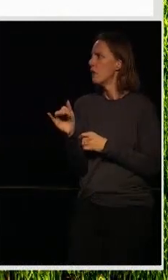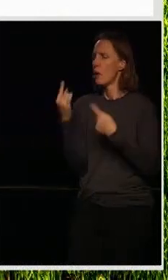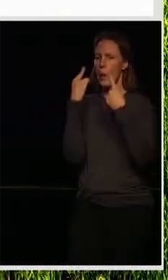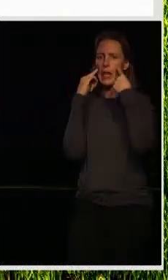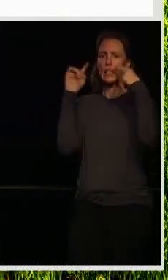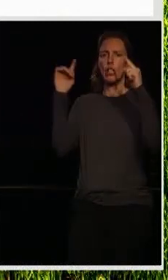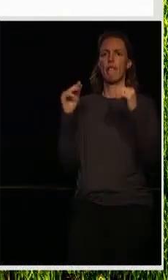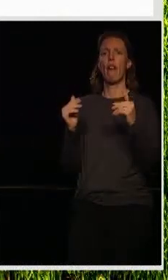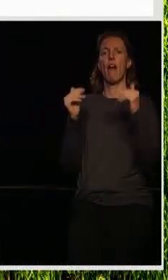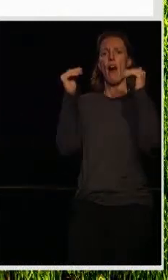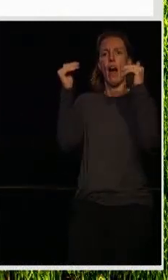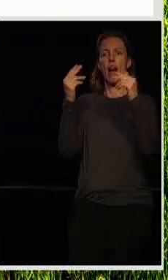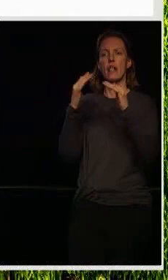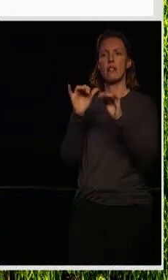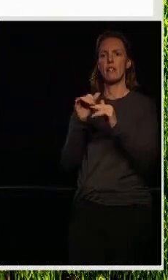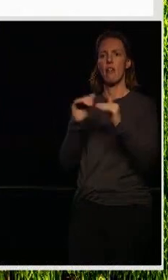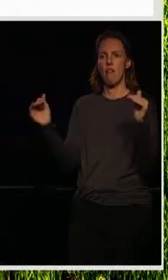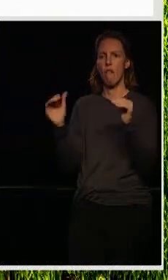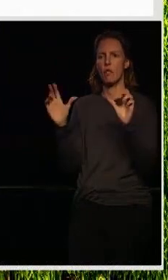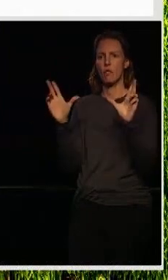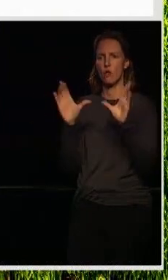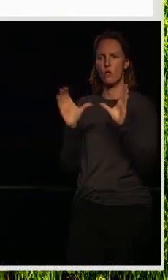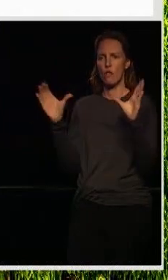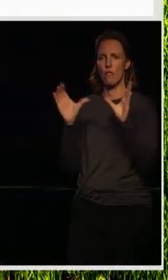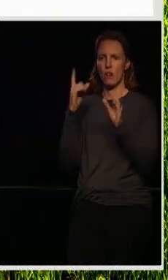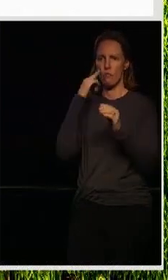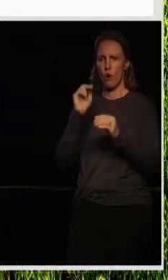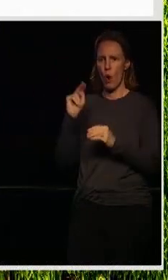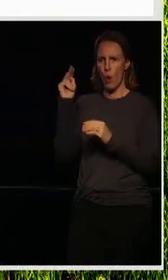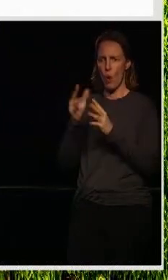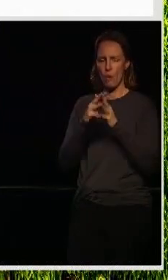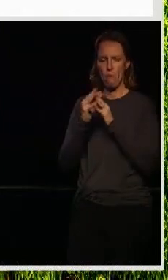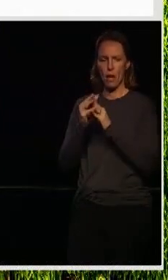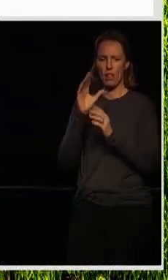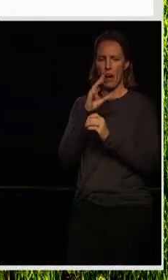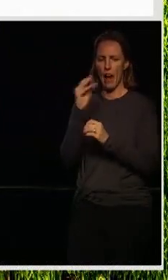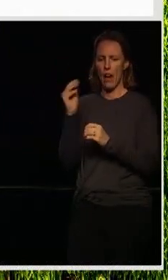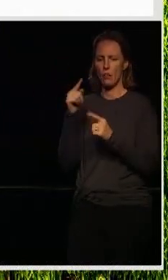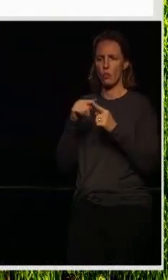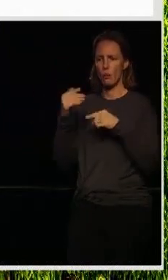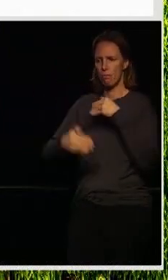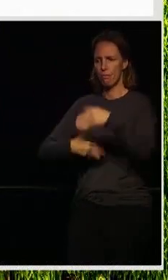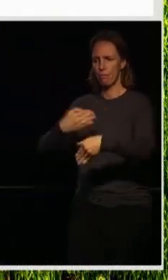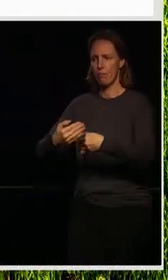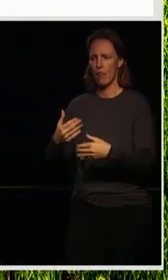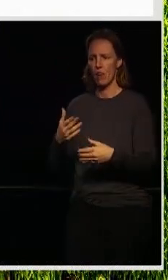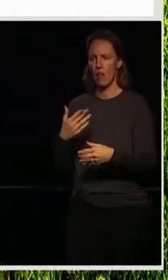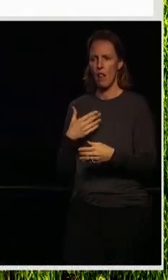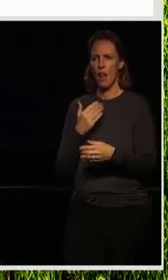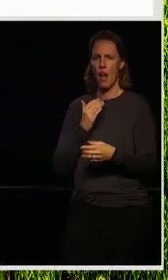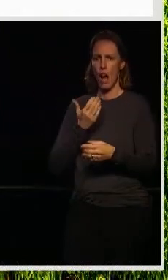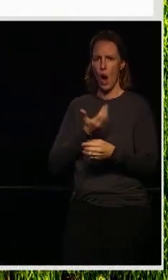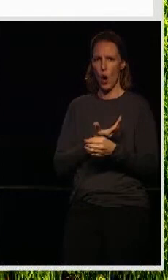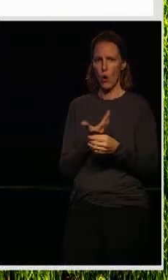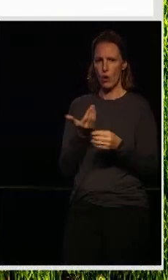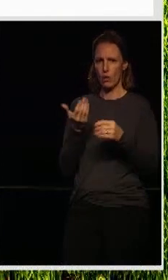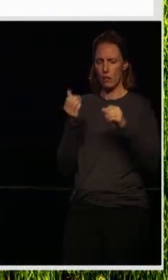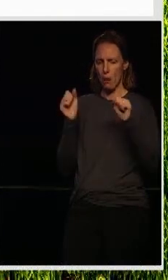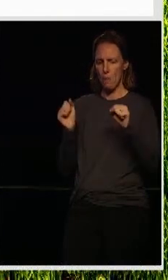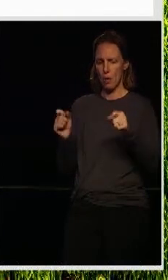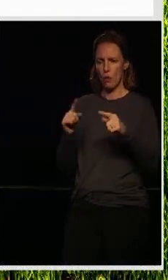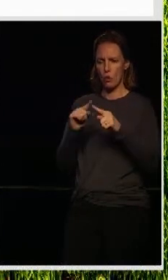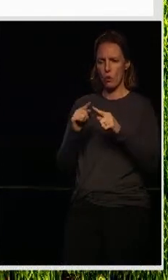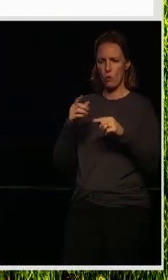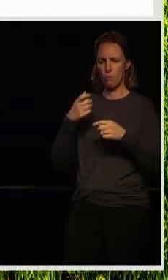achieve the highest levels of certification for North America and to carry out further R&D to achieve full automation of